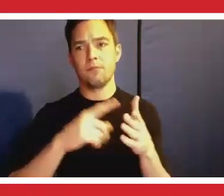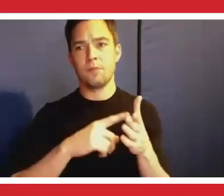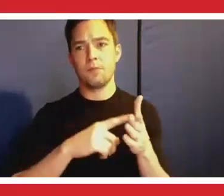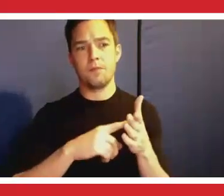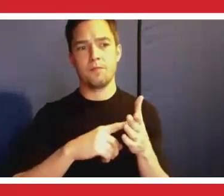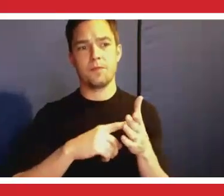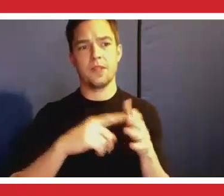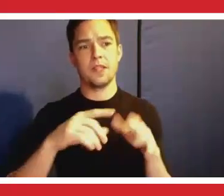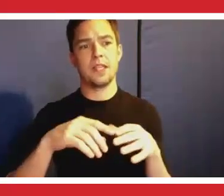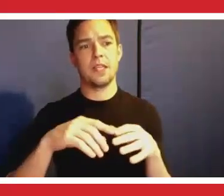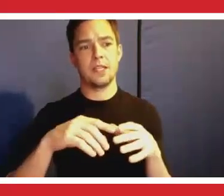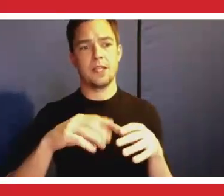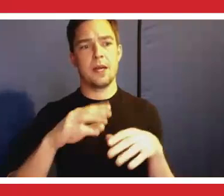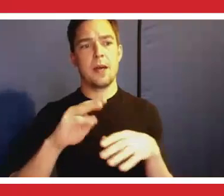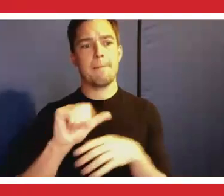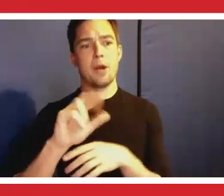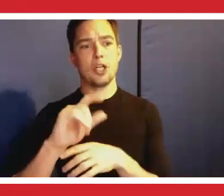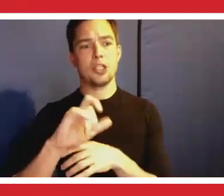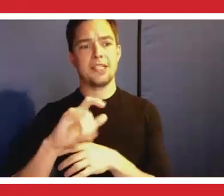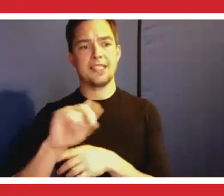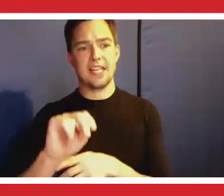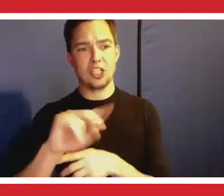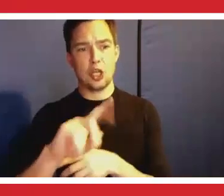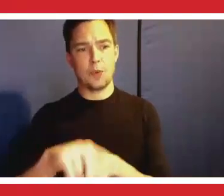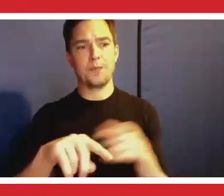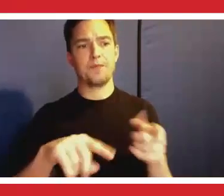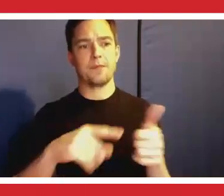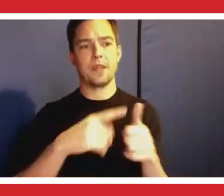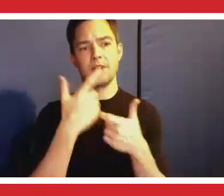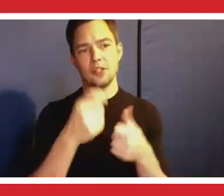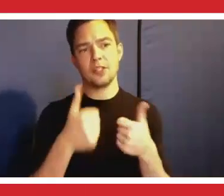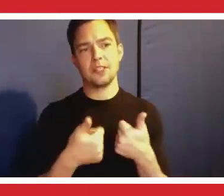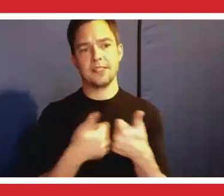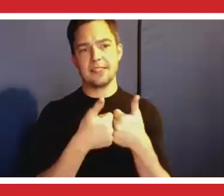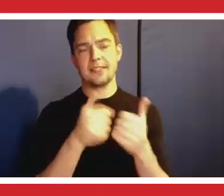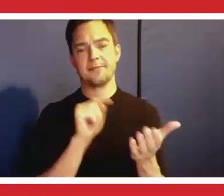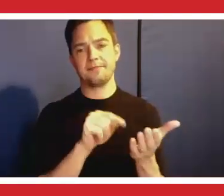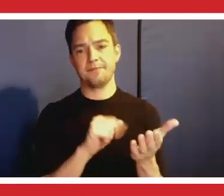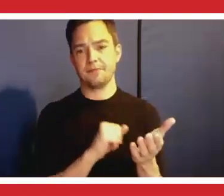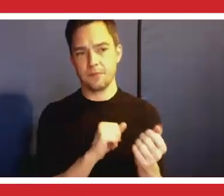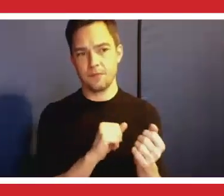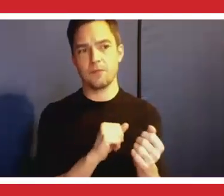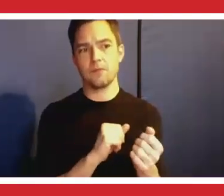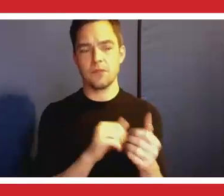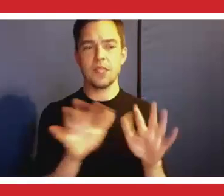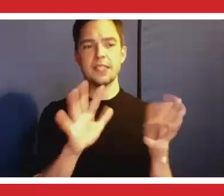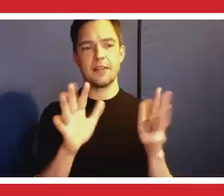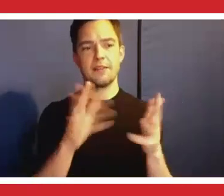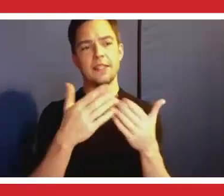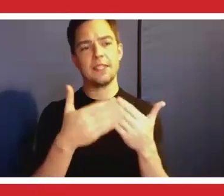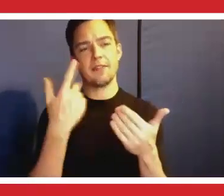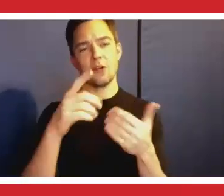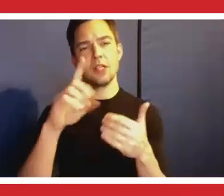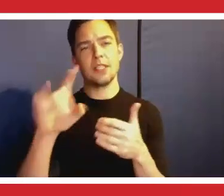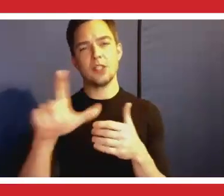Indigenous communities who exemplify one of the challenges here, which is it's relatively easy for digital public